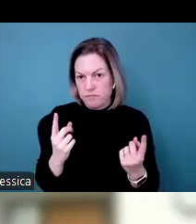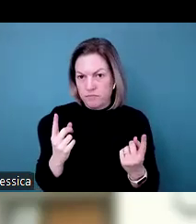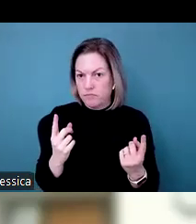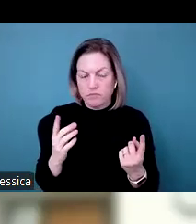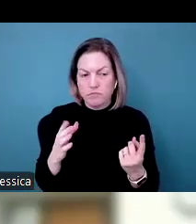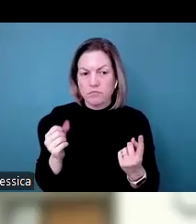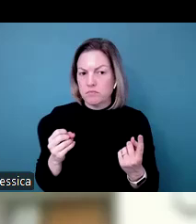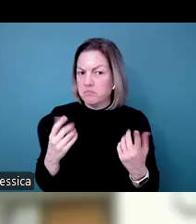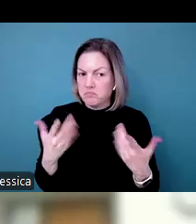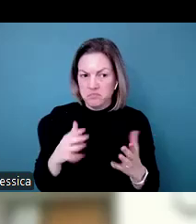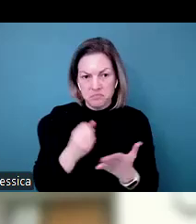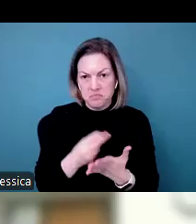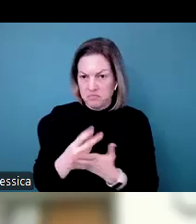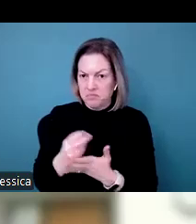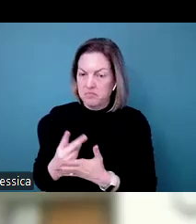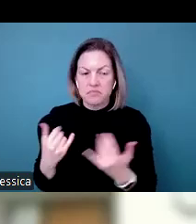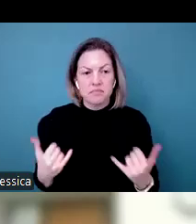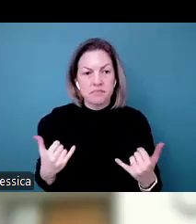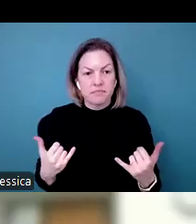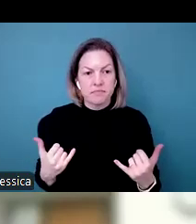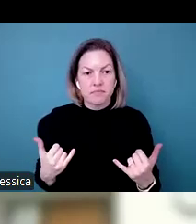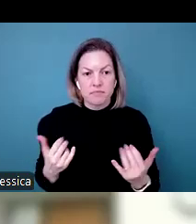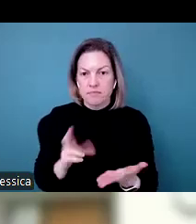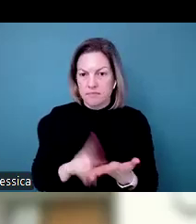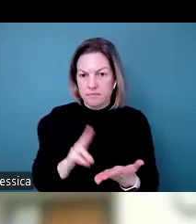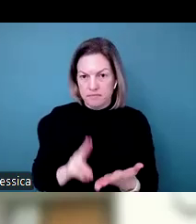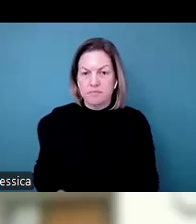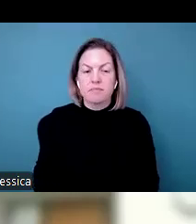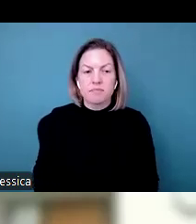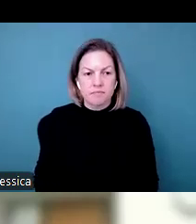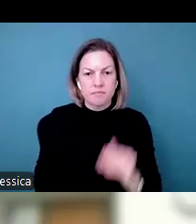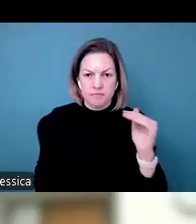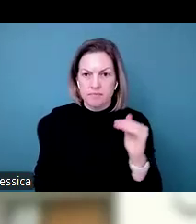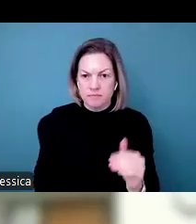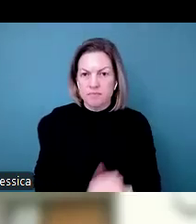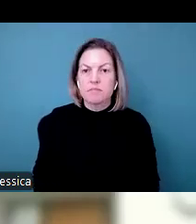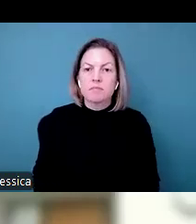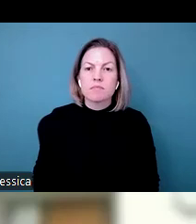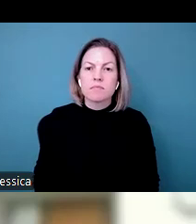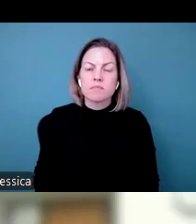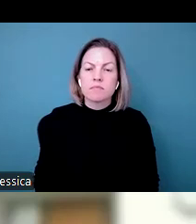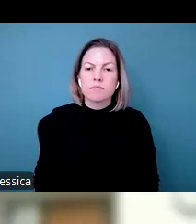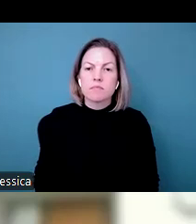sailed through and it is now signed. We can move to the next slide.